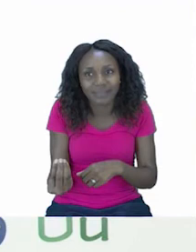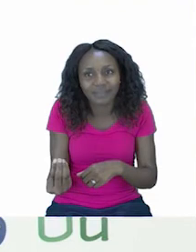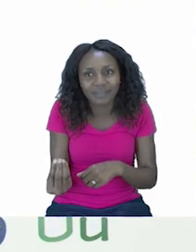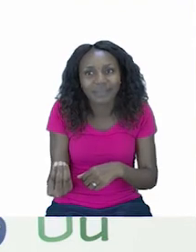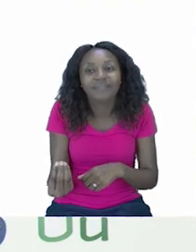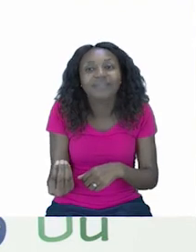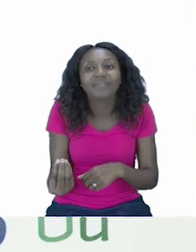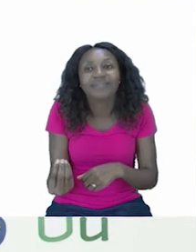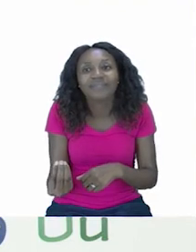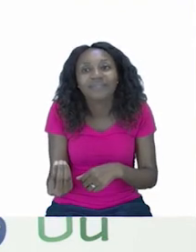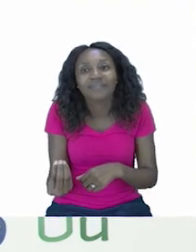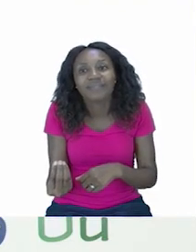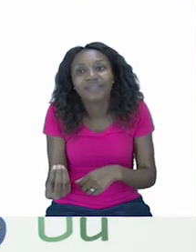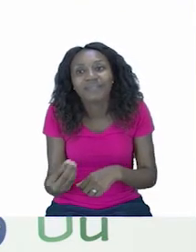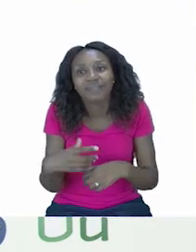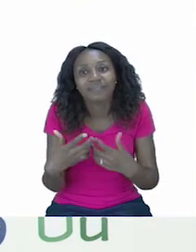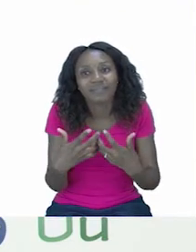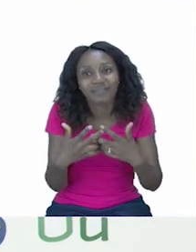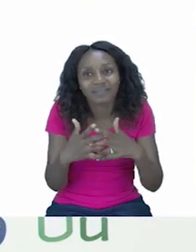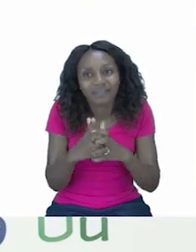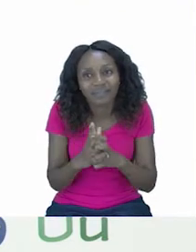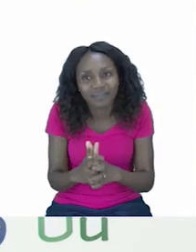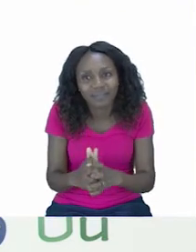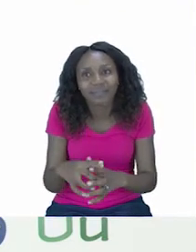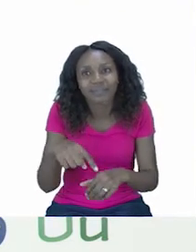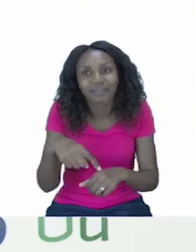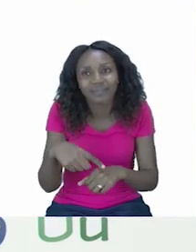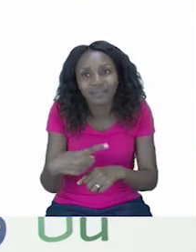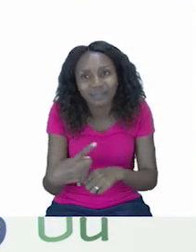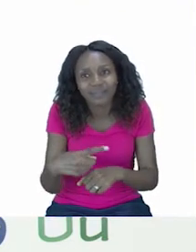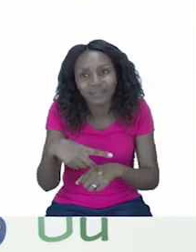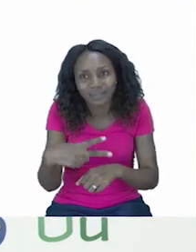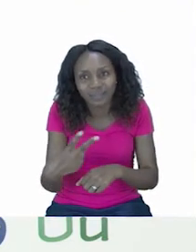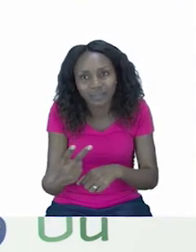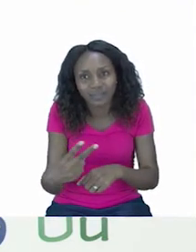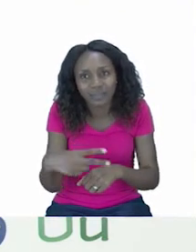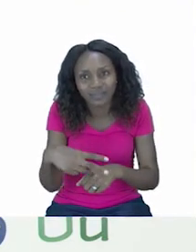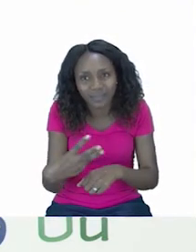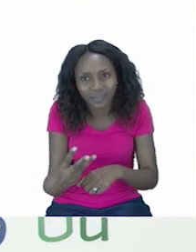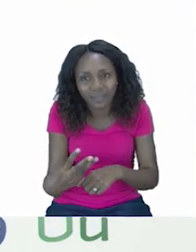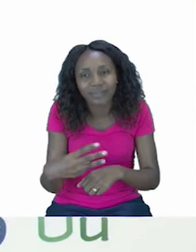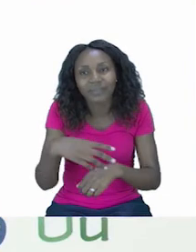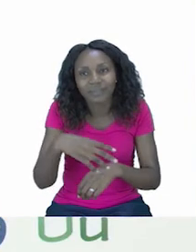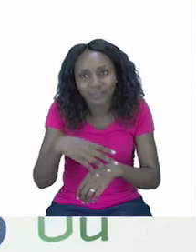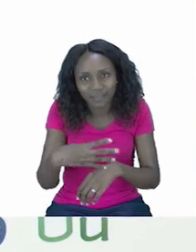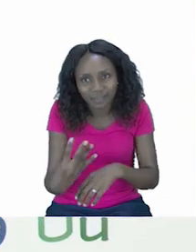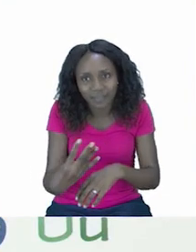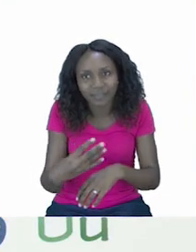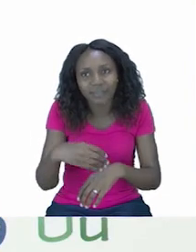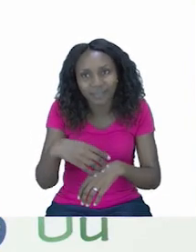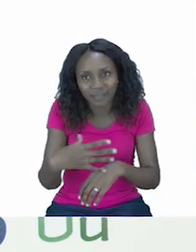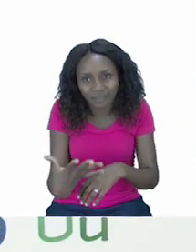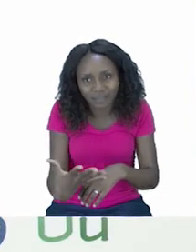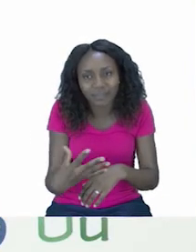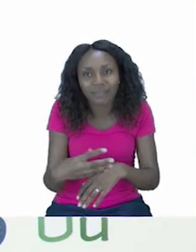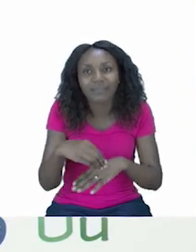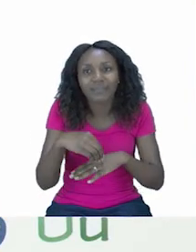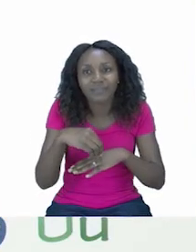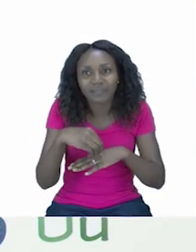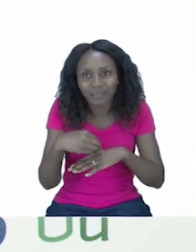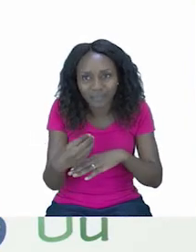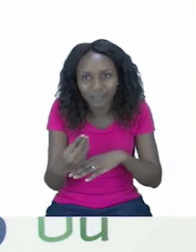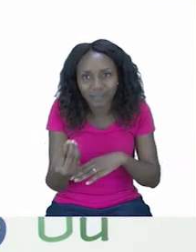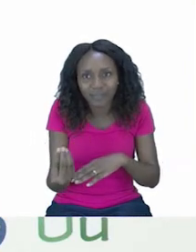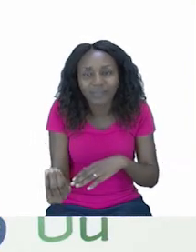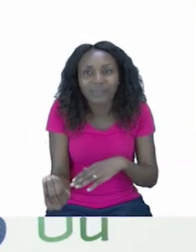Saturday. Sunday, Monday, Tuesday, Wednesday, Thursday,